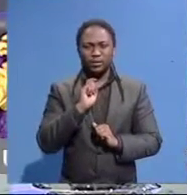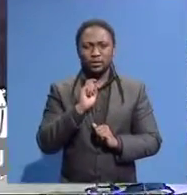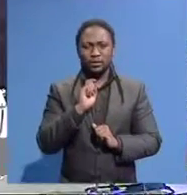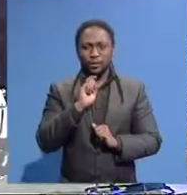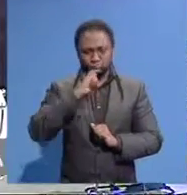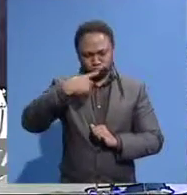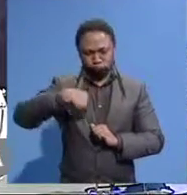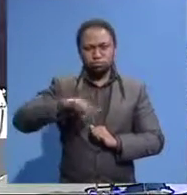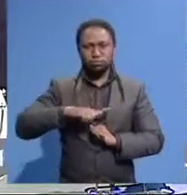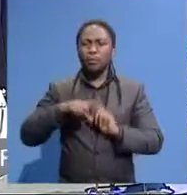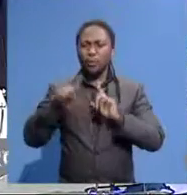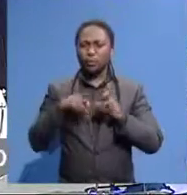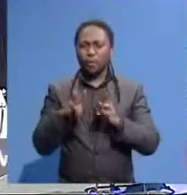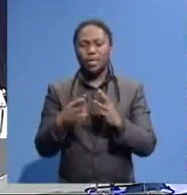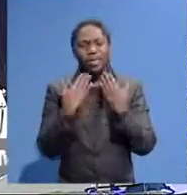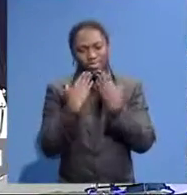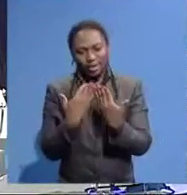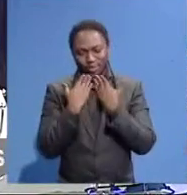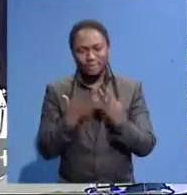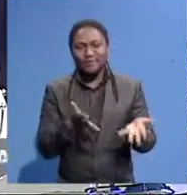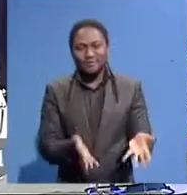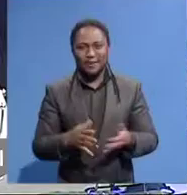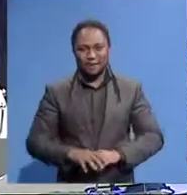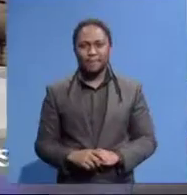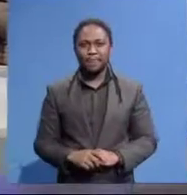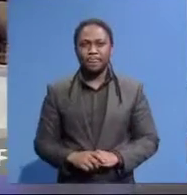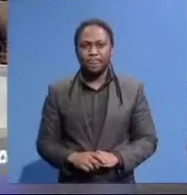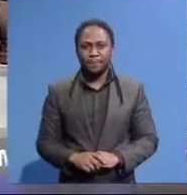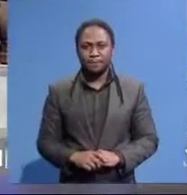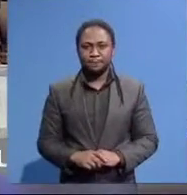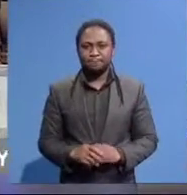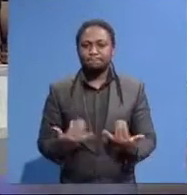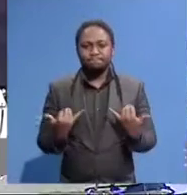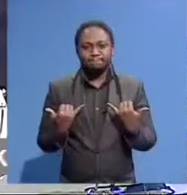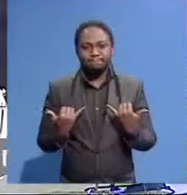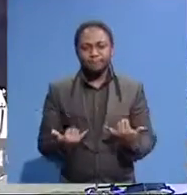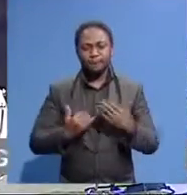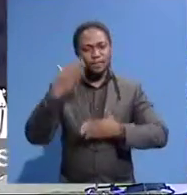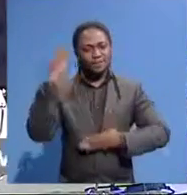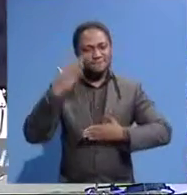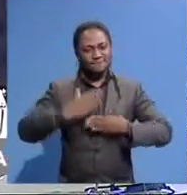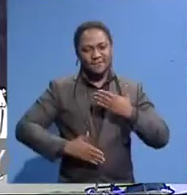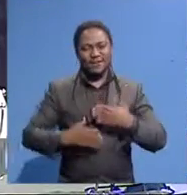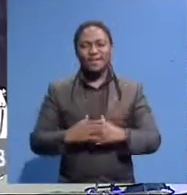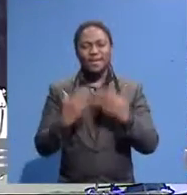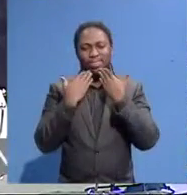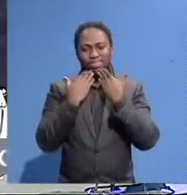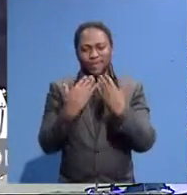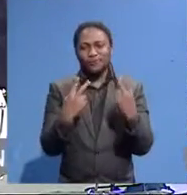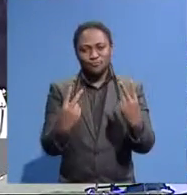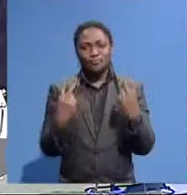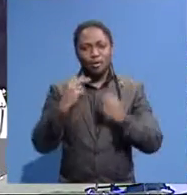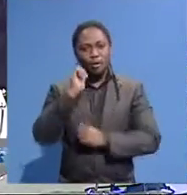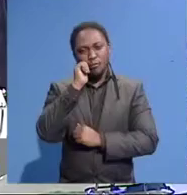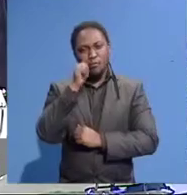Well, thank you very much. Ladies, thanks very much for joining us here on the show. Thank you, Tracy. Well, that brings an end to our show this evening, and thank you for joining us. Tomorrow, live